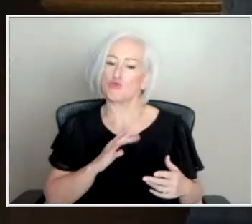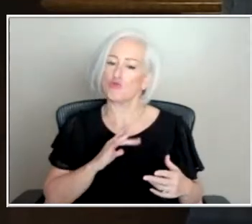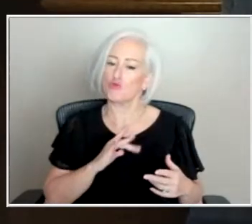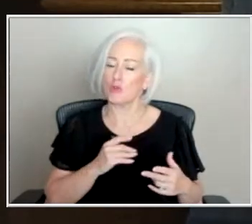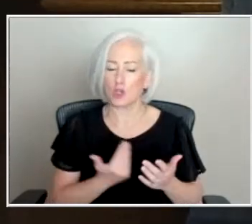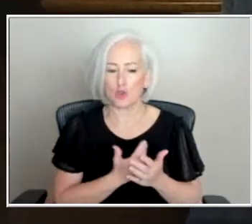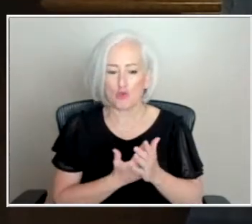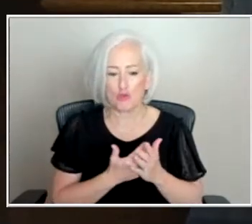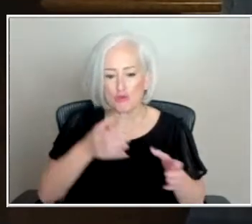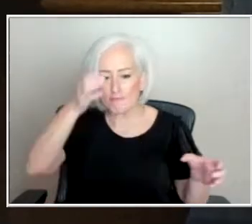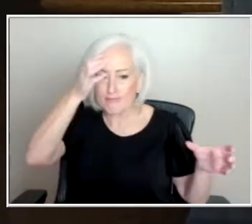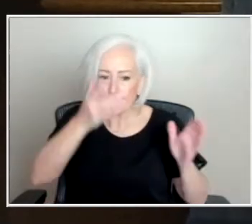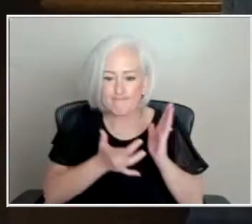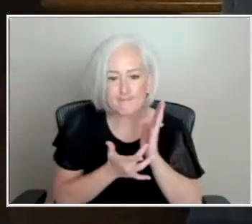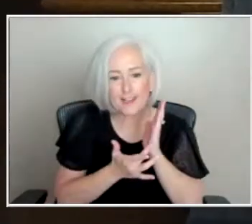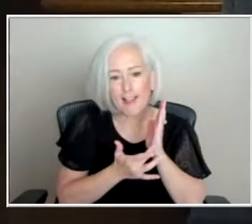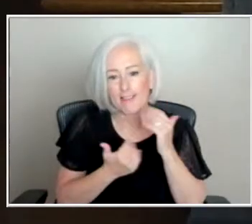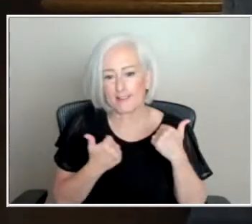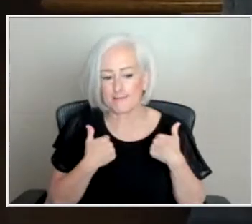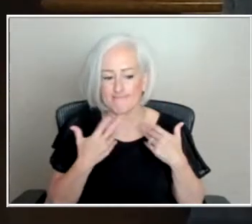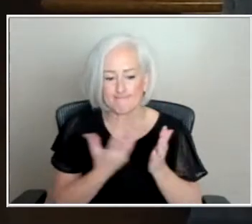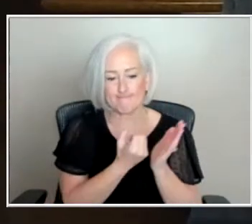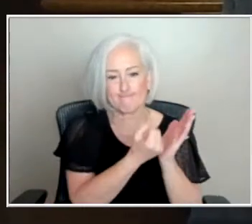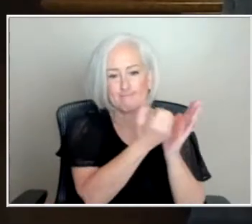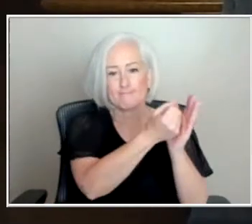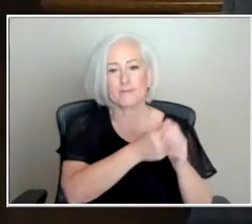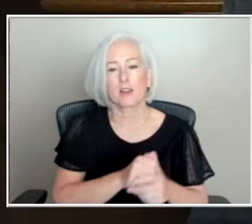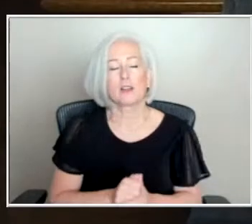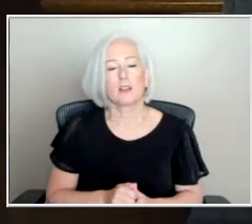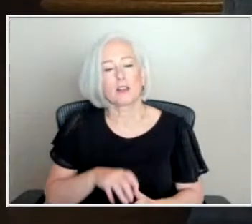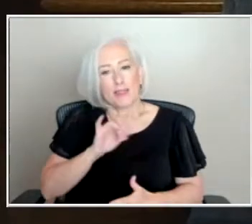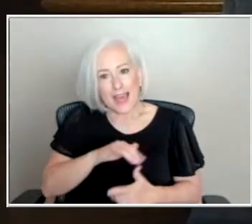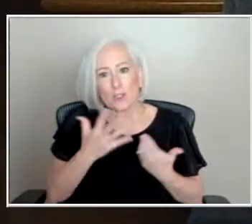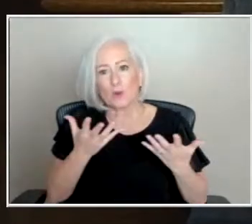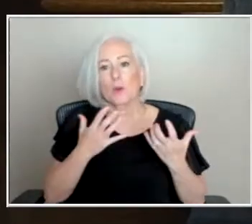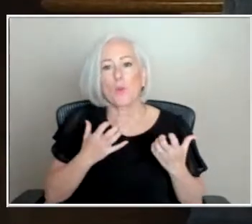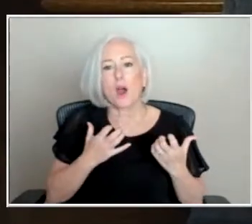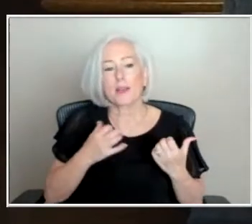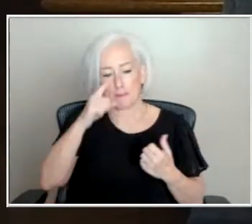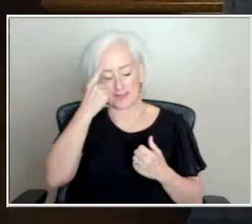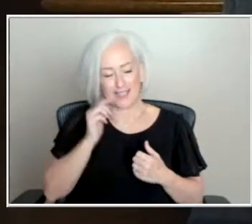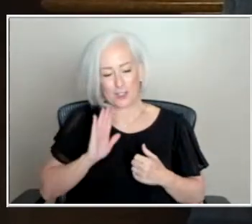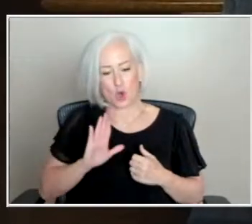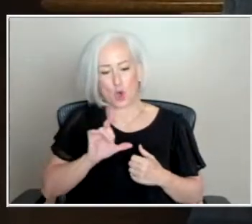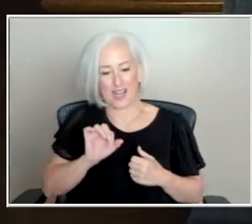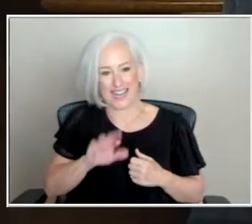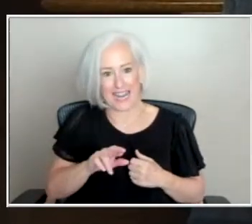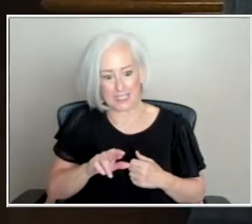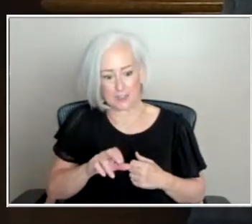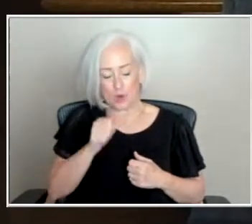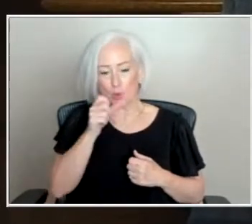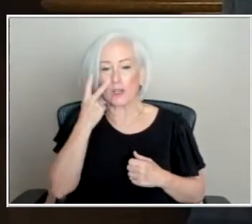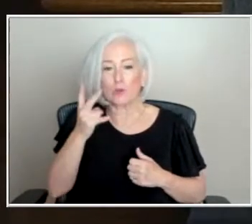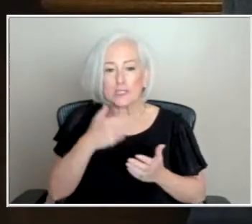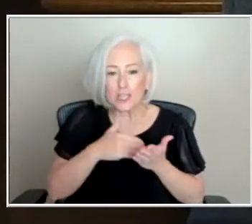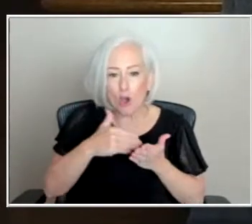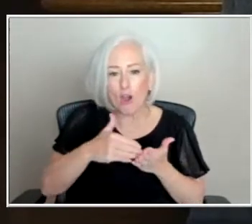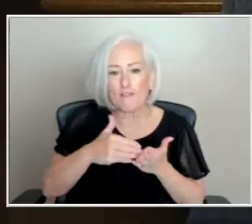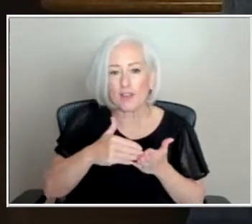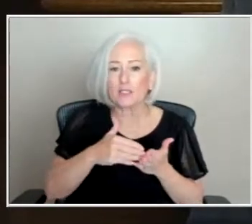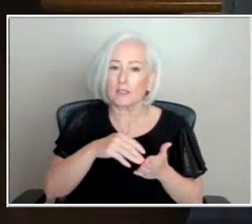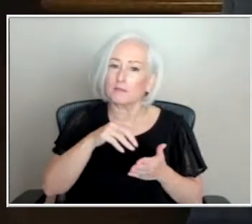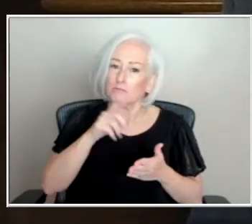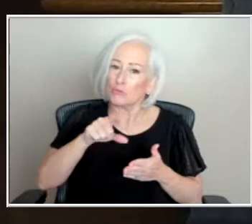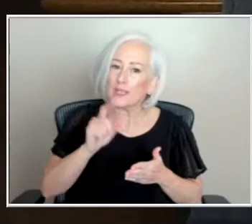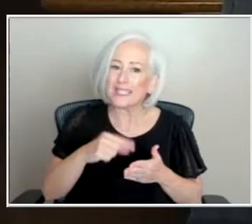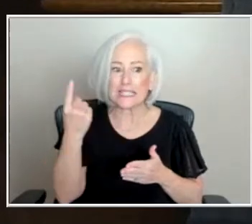what we needed. That's what everybody was telling us because of the type of cancer that she had, and it was not seen very frequently, that we needed